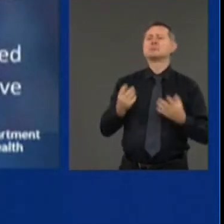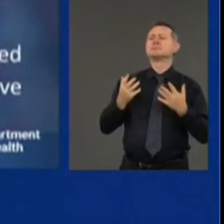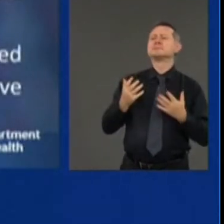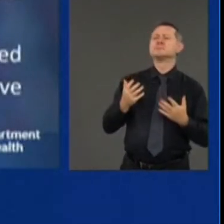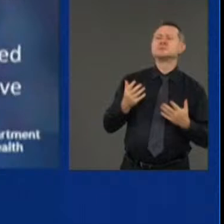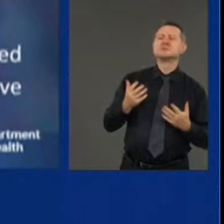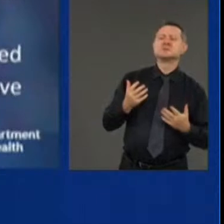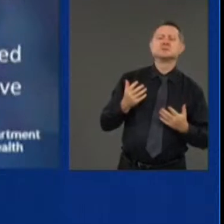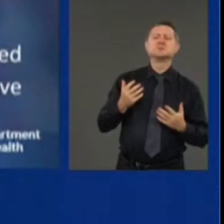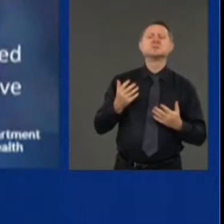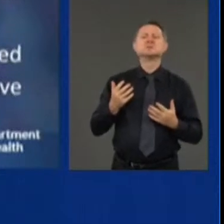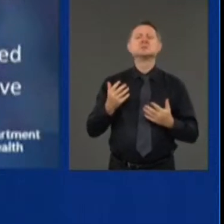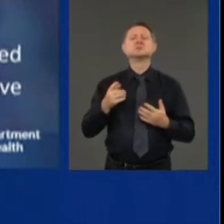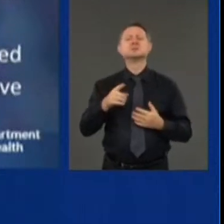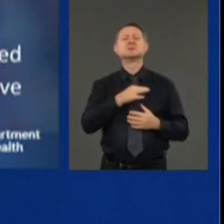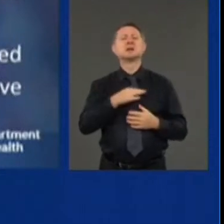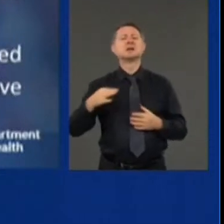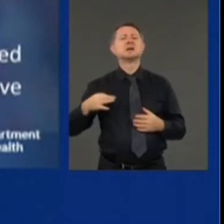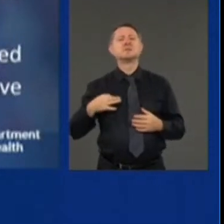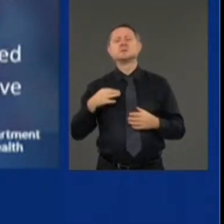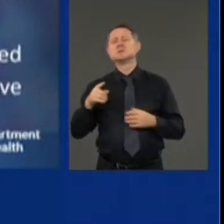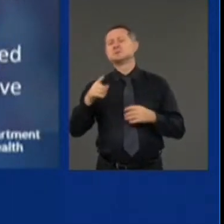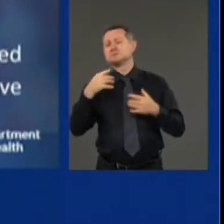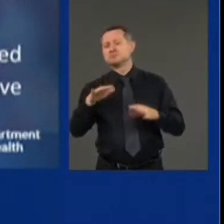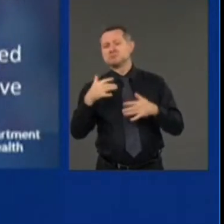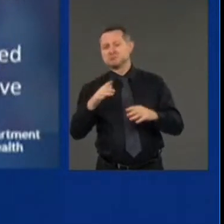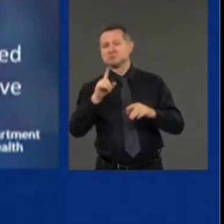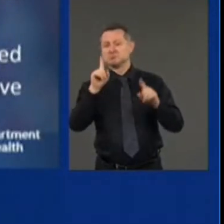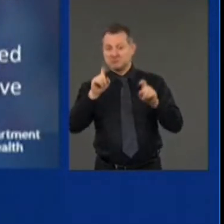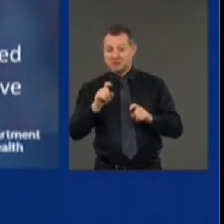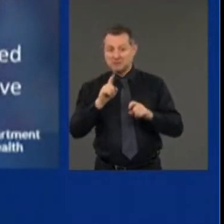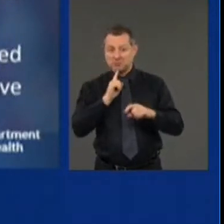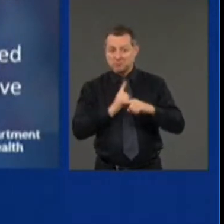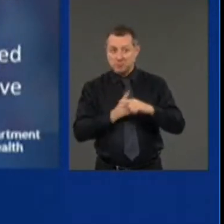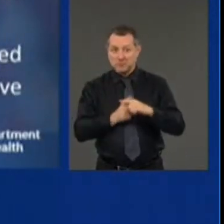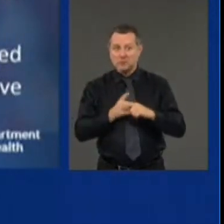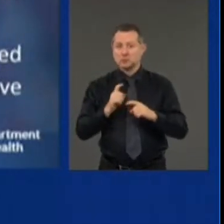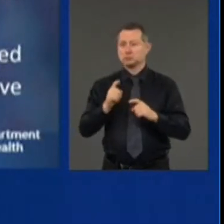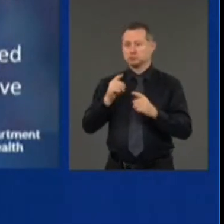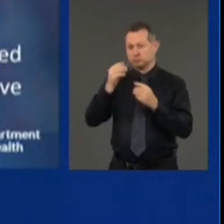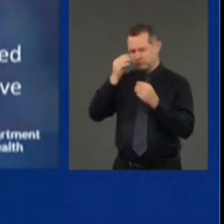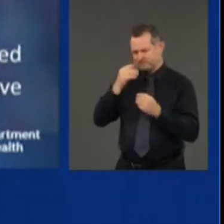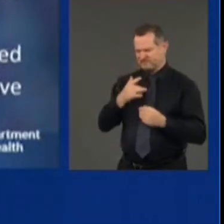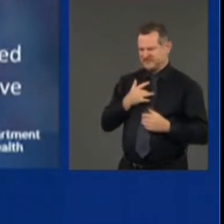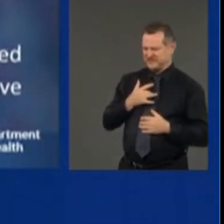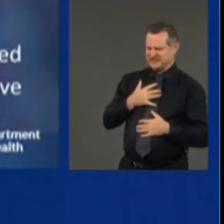quantify how many staff either tested positive or experienced symptoms of COVID.